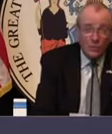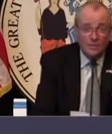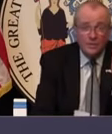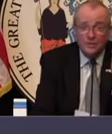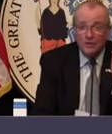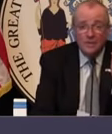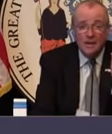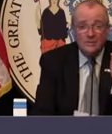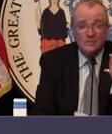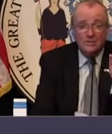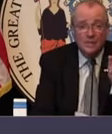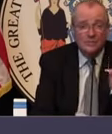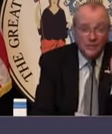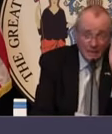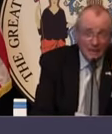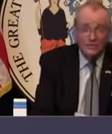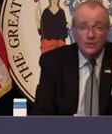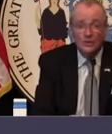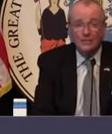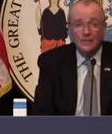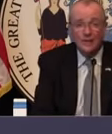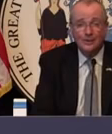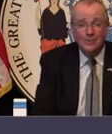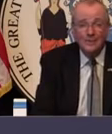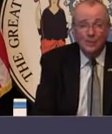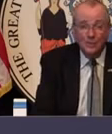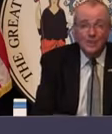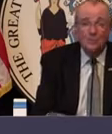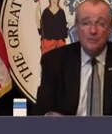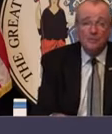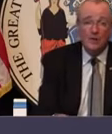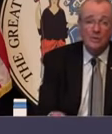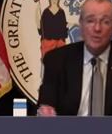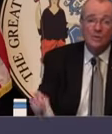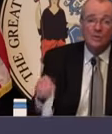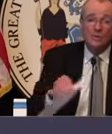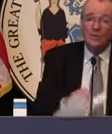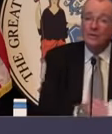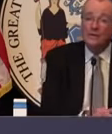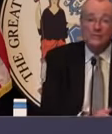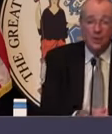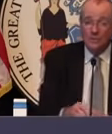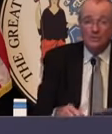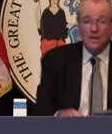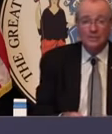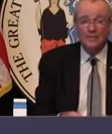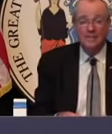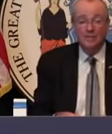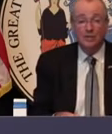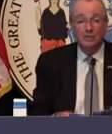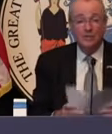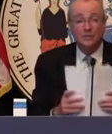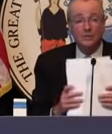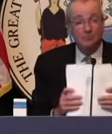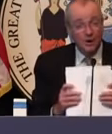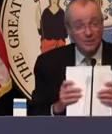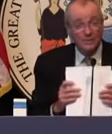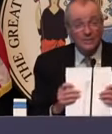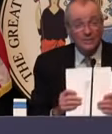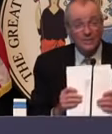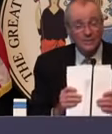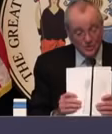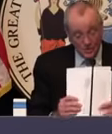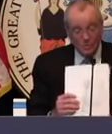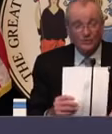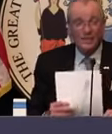do just what we've been doing over the past several months. Let's do this together. With that, please help me welcome the woman who needs no introduction, the Commissioner of the Department